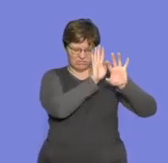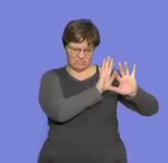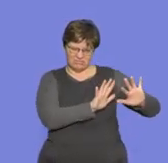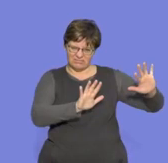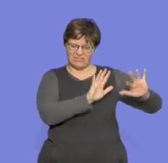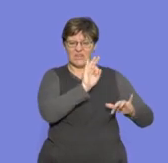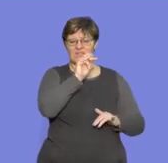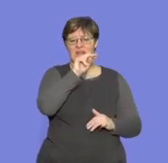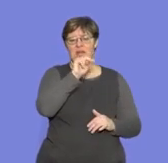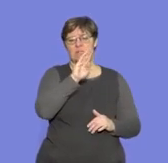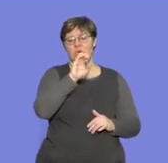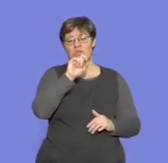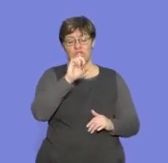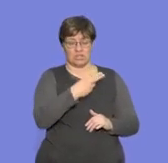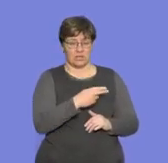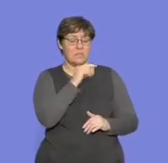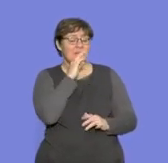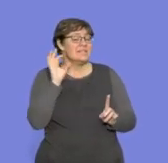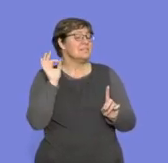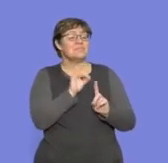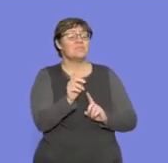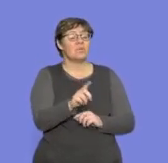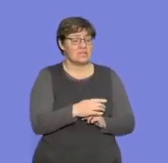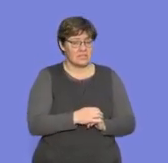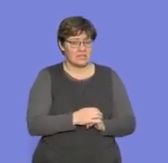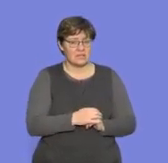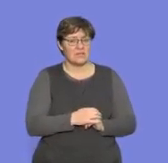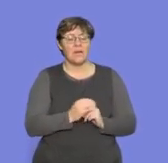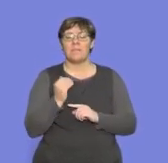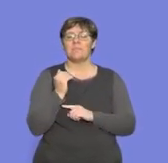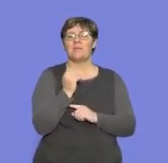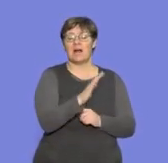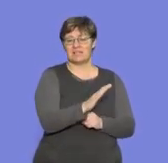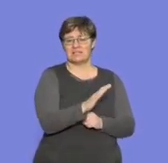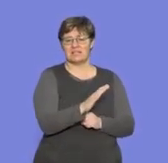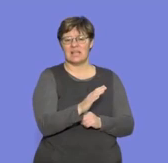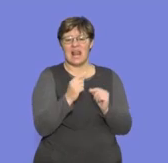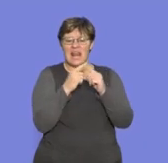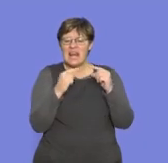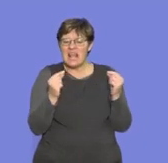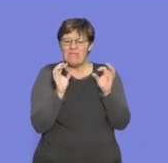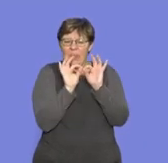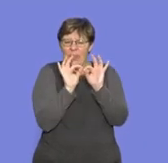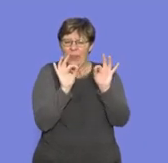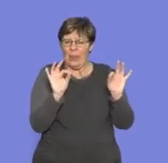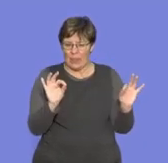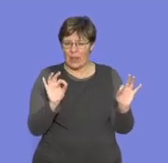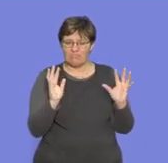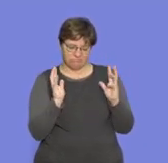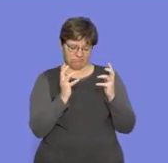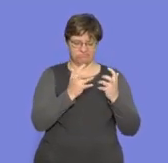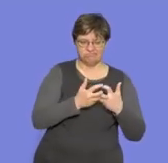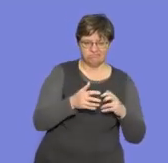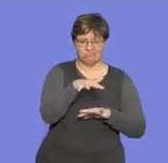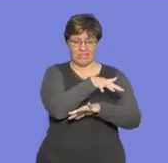that the fynbos is areas that are typically having those plants that have extremely thin leaves that have adapted to conditions there.